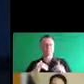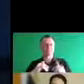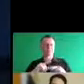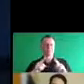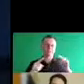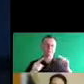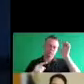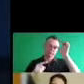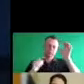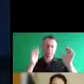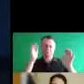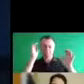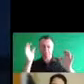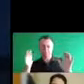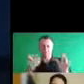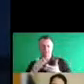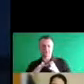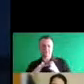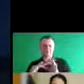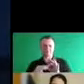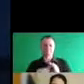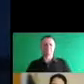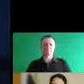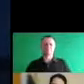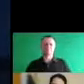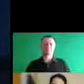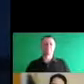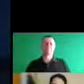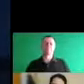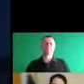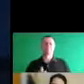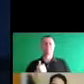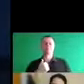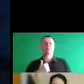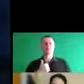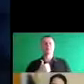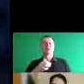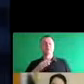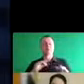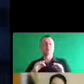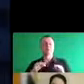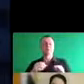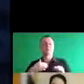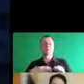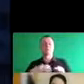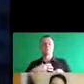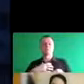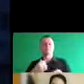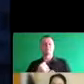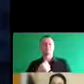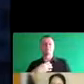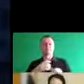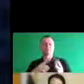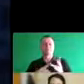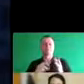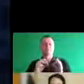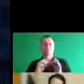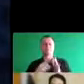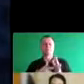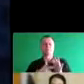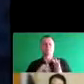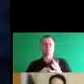out. But my ambitions are to extend that into more objects and really